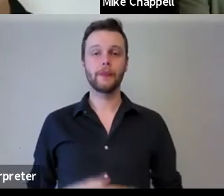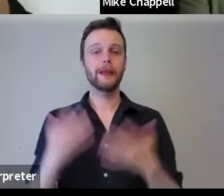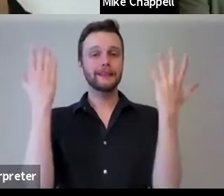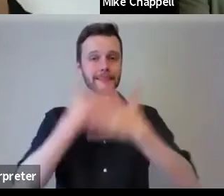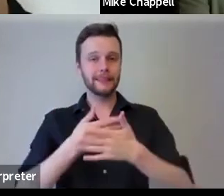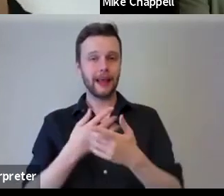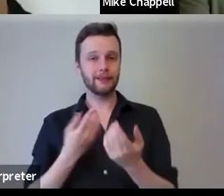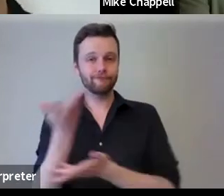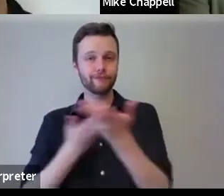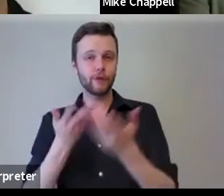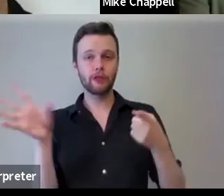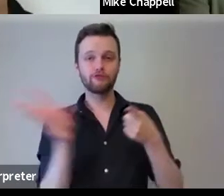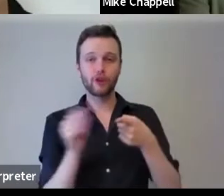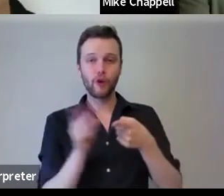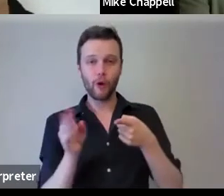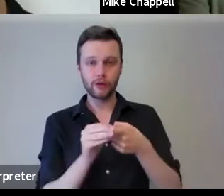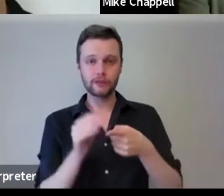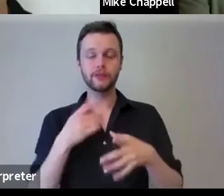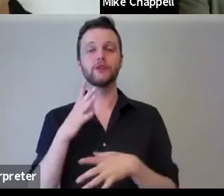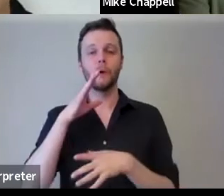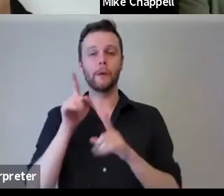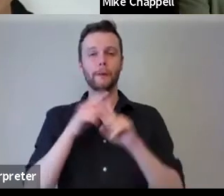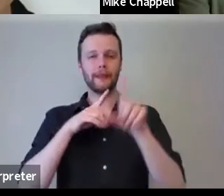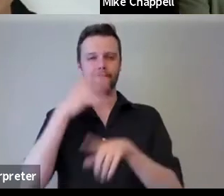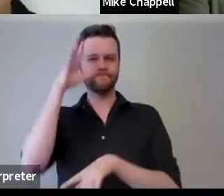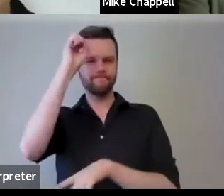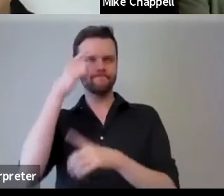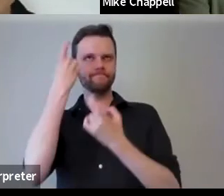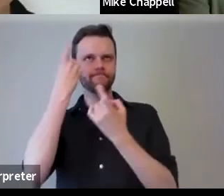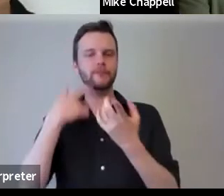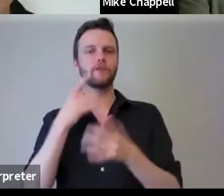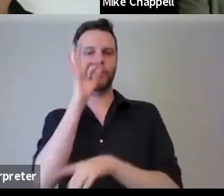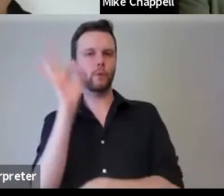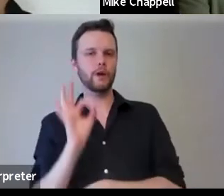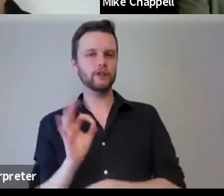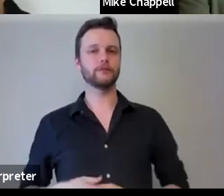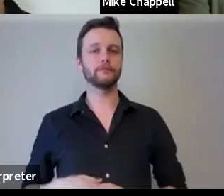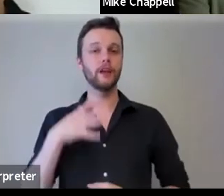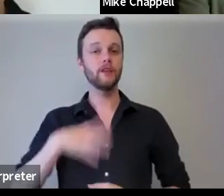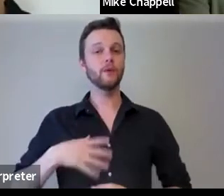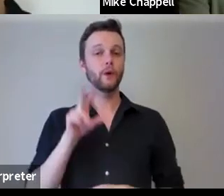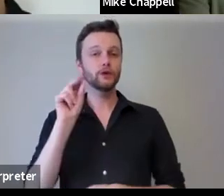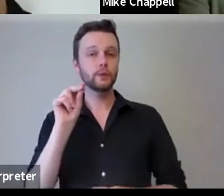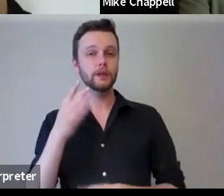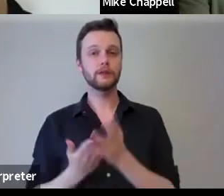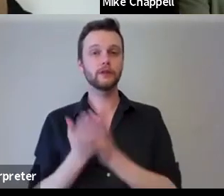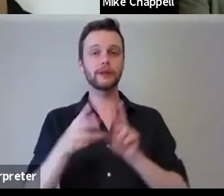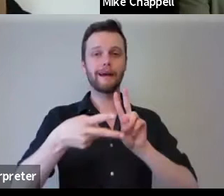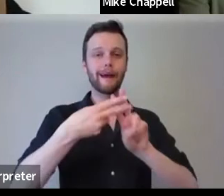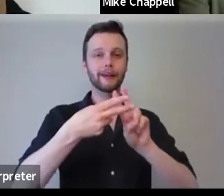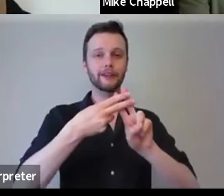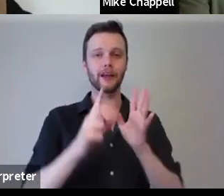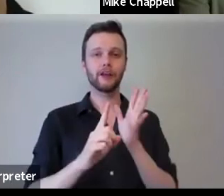so please take that into account in asking and answering questions. And if you want to tweet, use the hashtag UOE